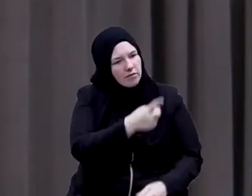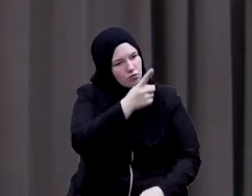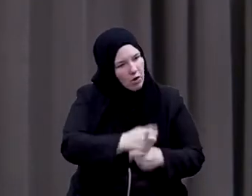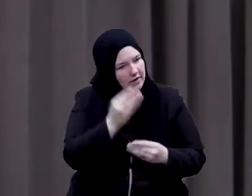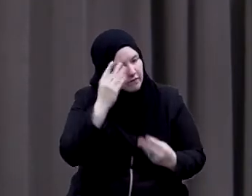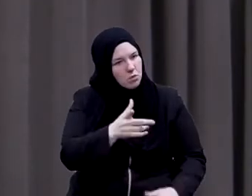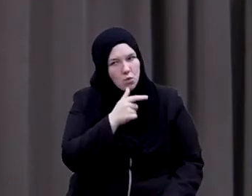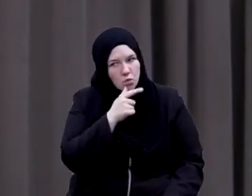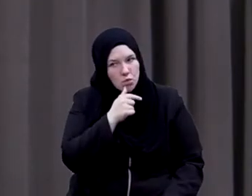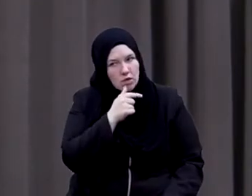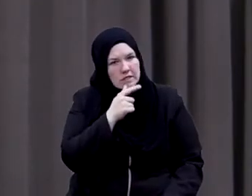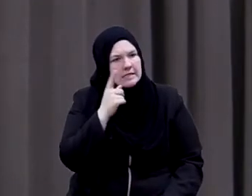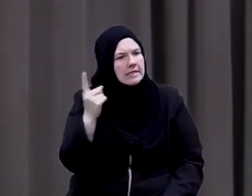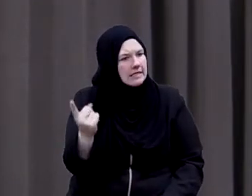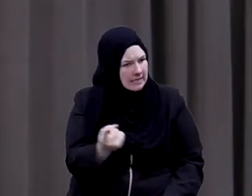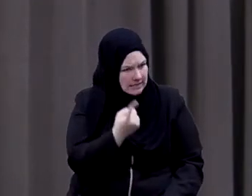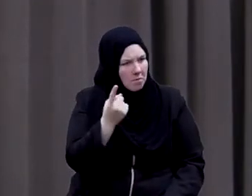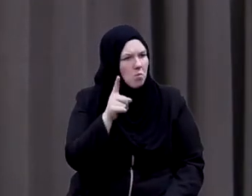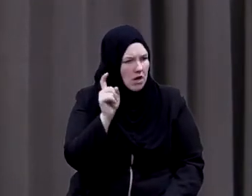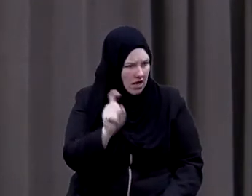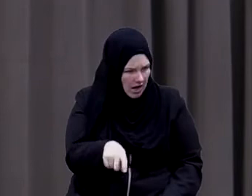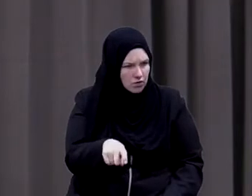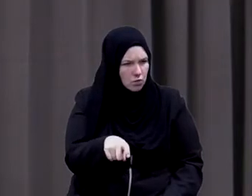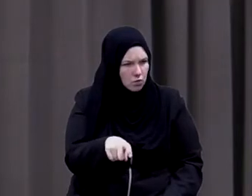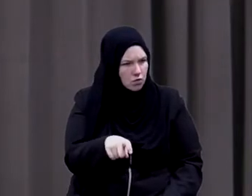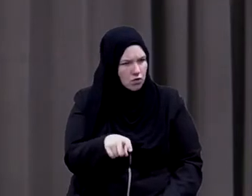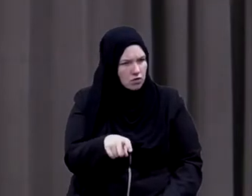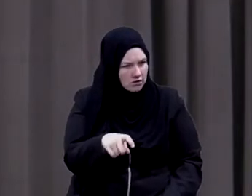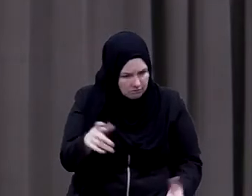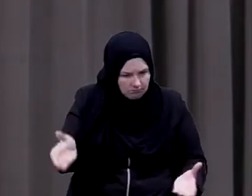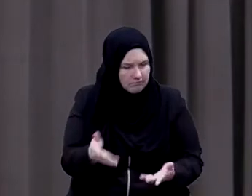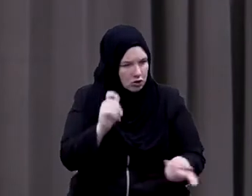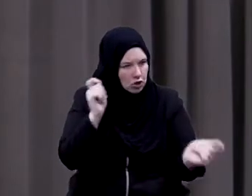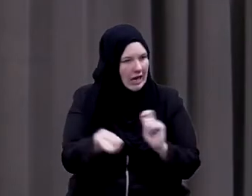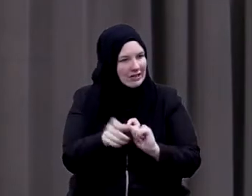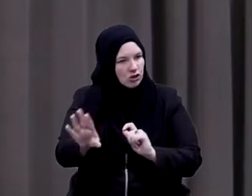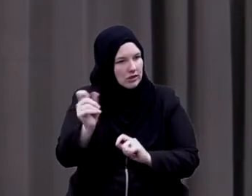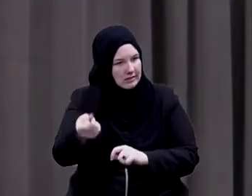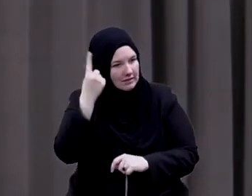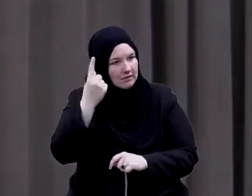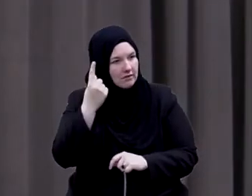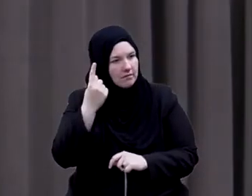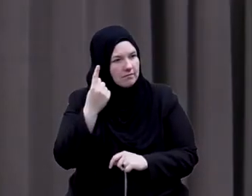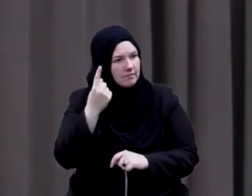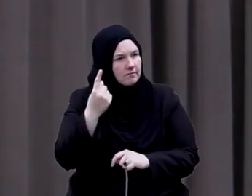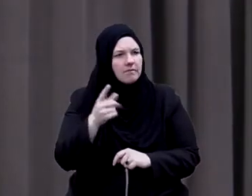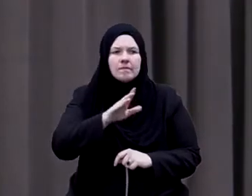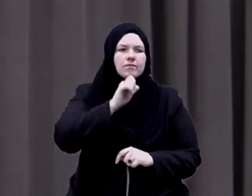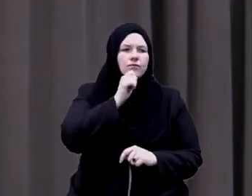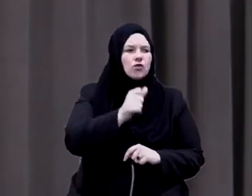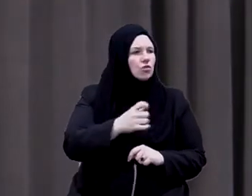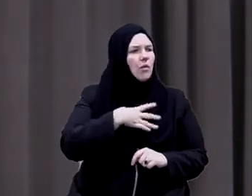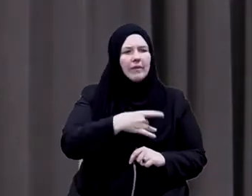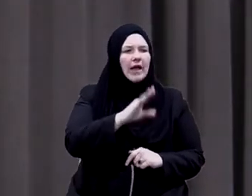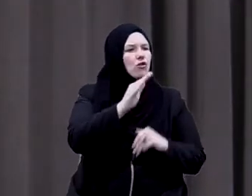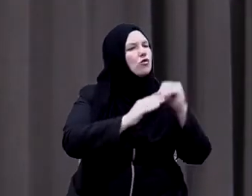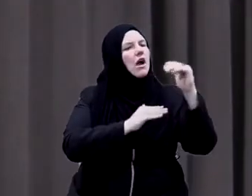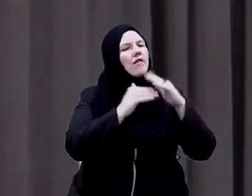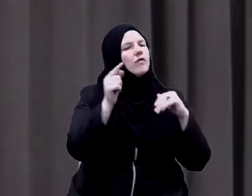information? Somebody has to move. We should never like our comfort zone